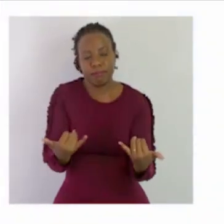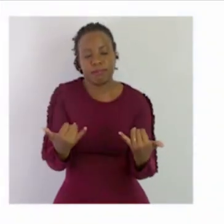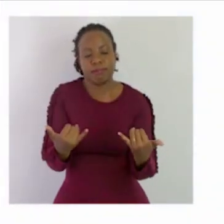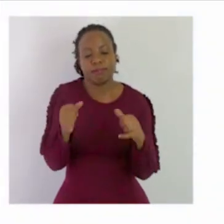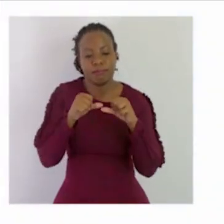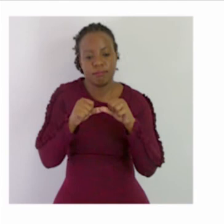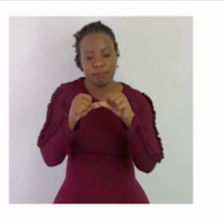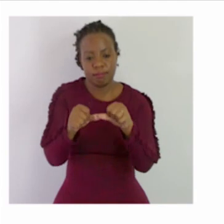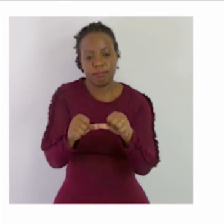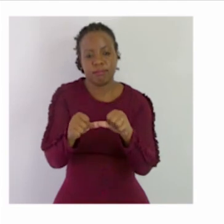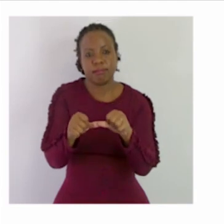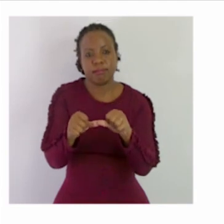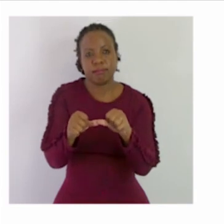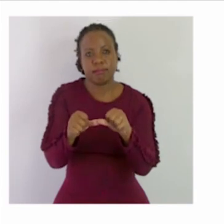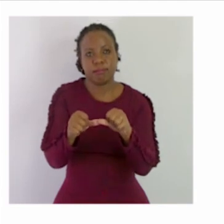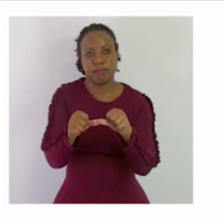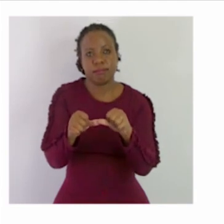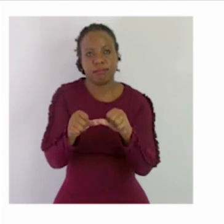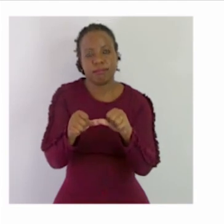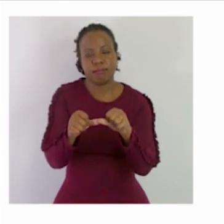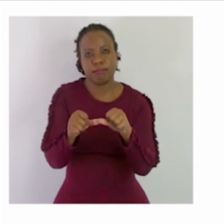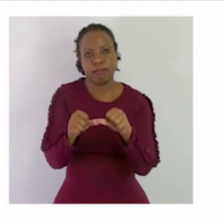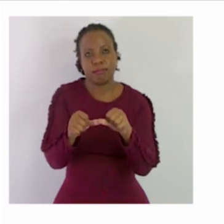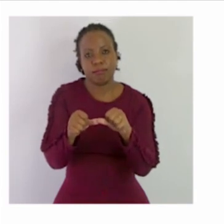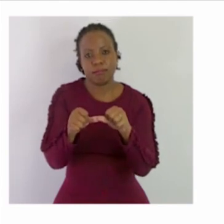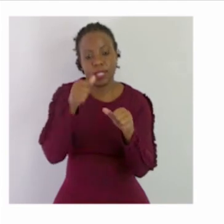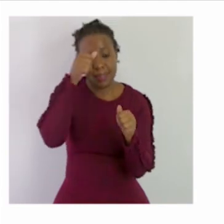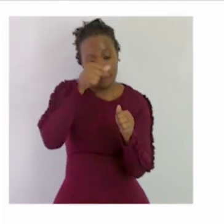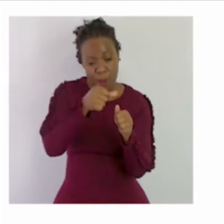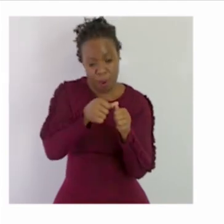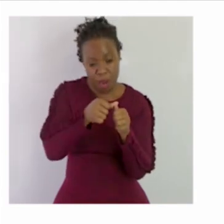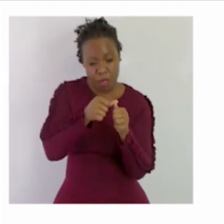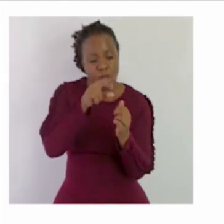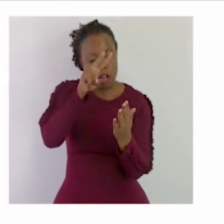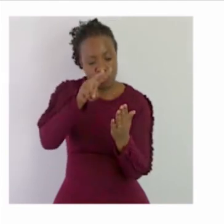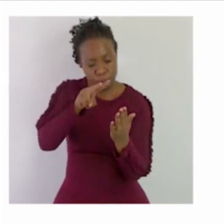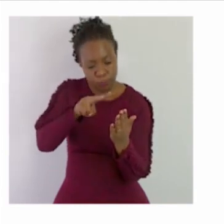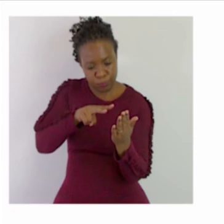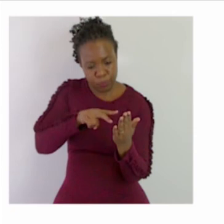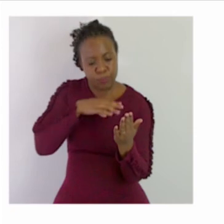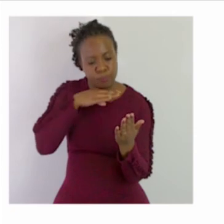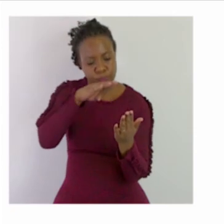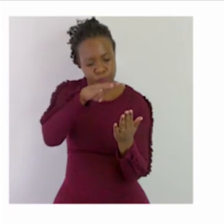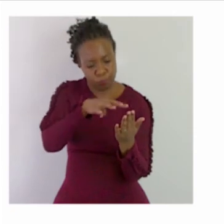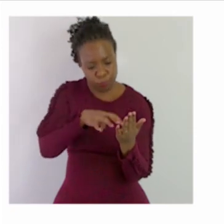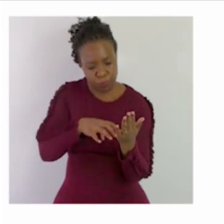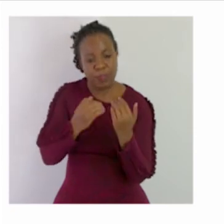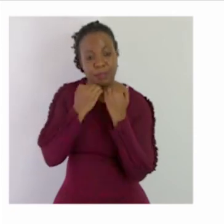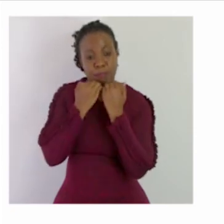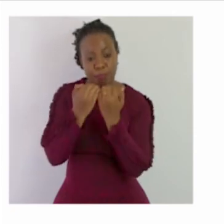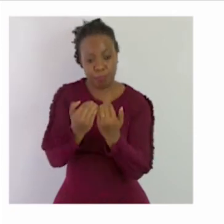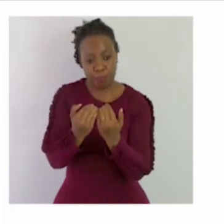on to the next page. Remember, as you read the passage, it's important